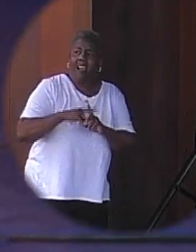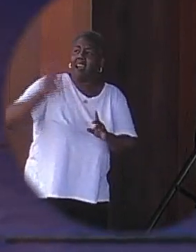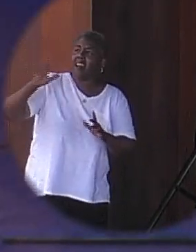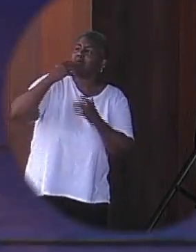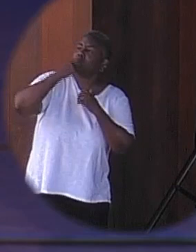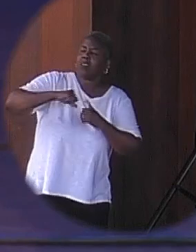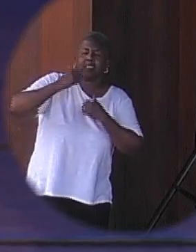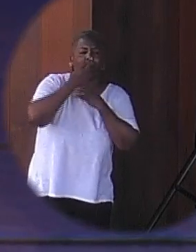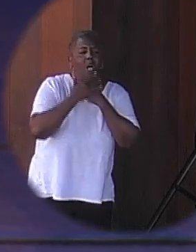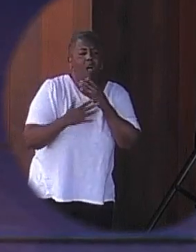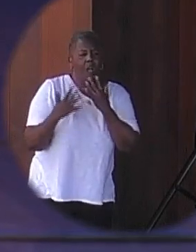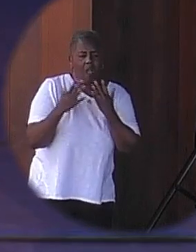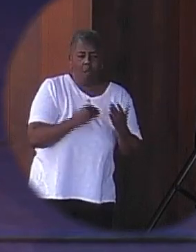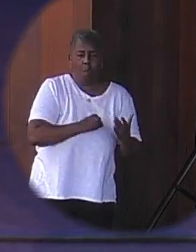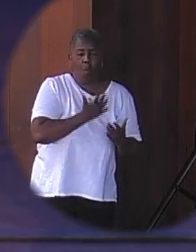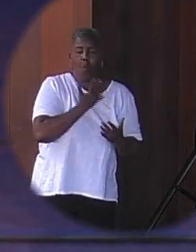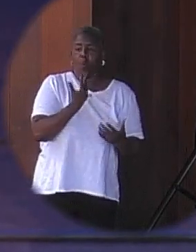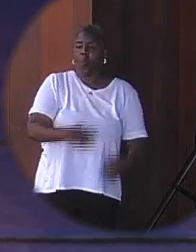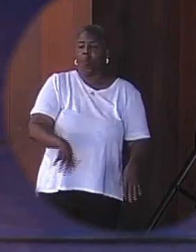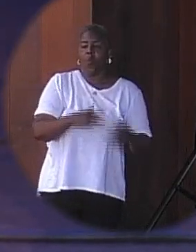interposed his precious blood.